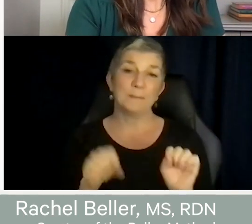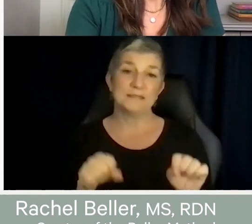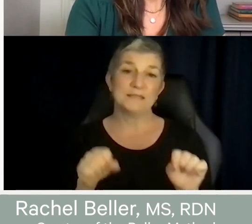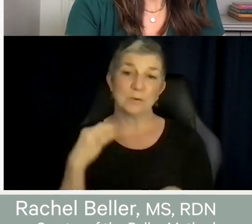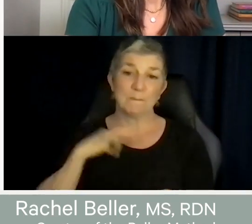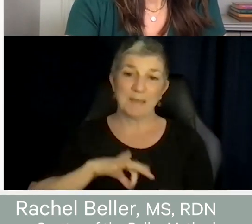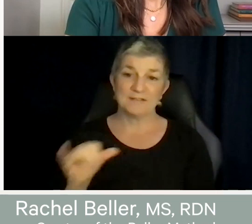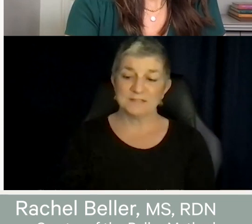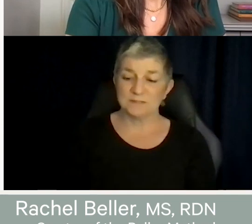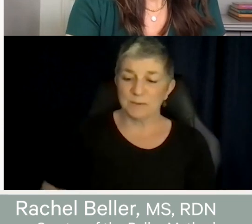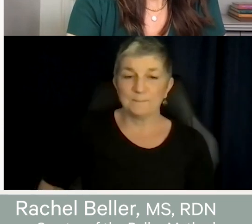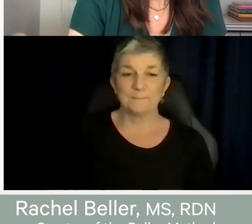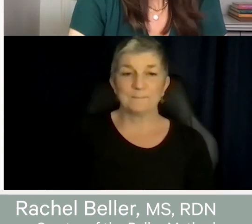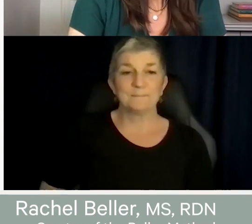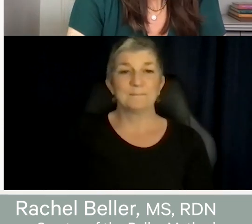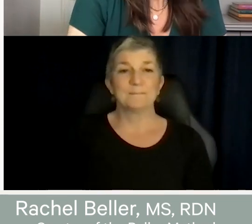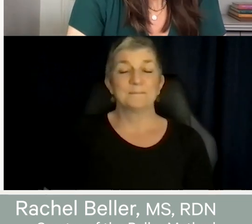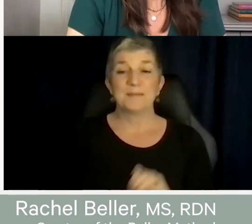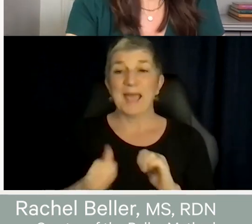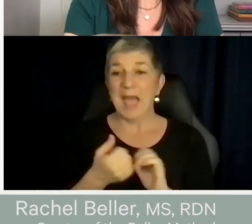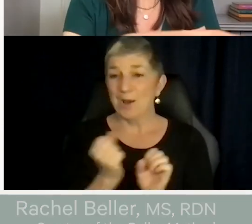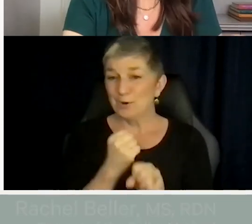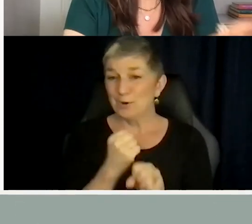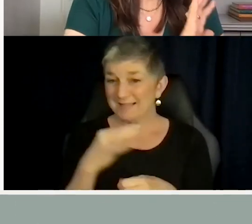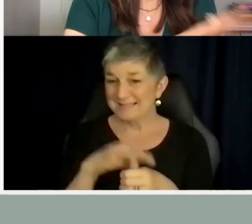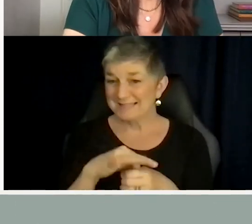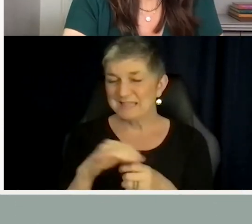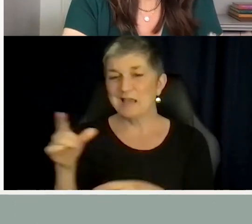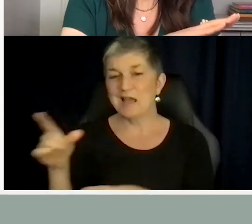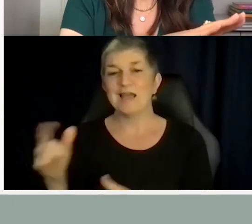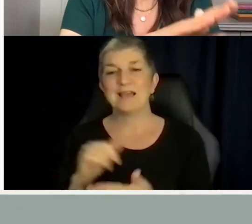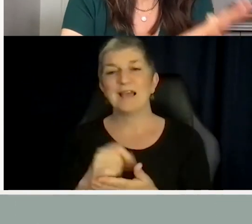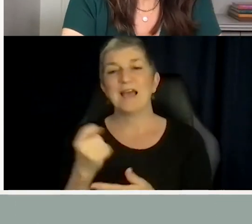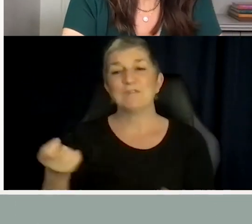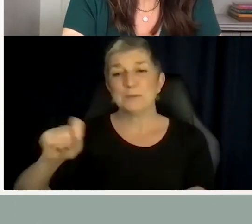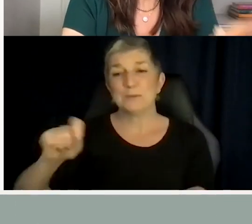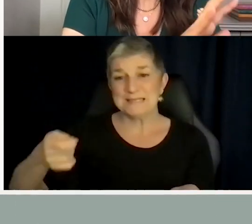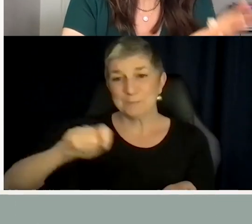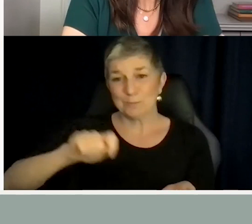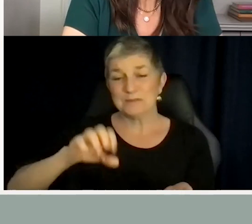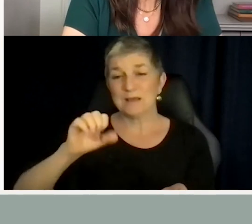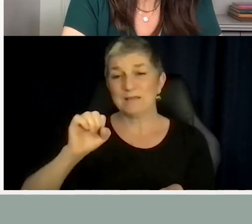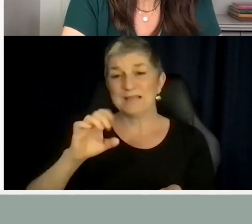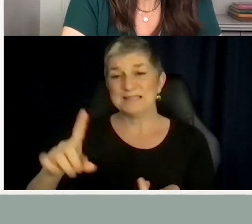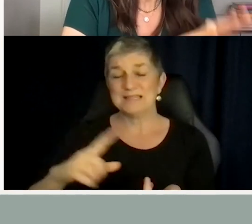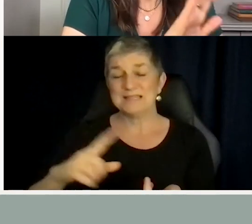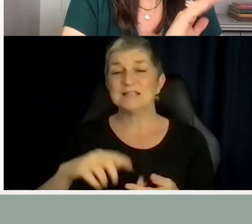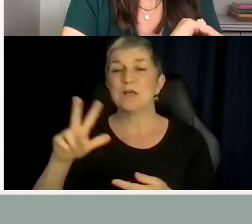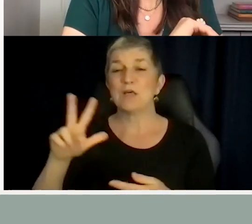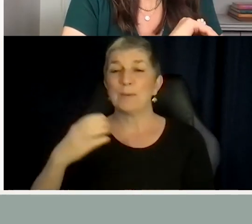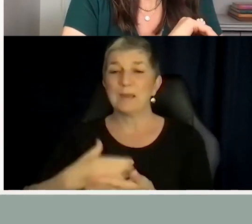benefits as well. So how do you make a tea? I basically take a couple teaspoons of the seeds, 3 cups of